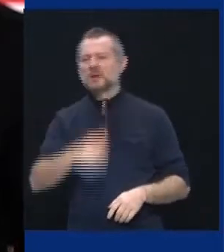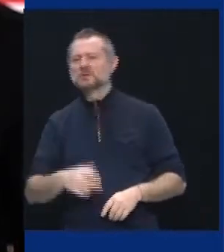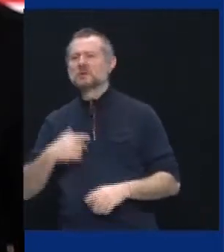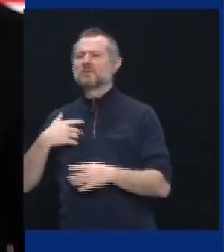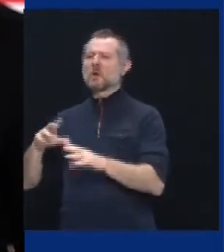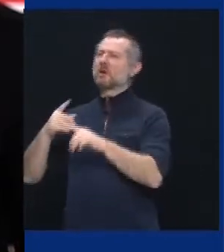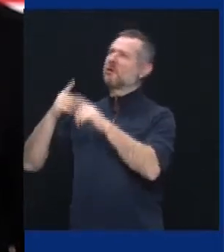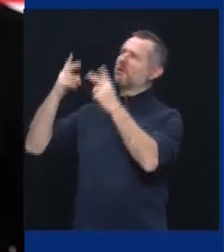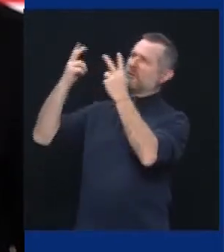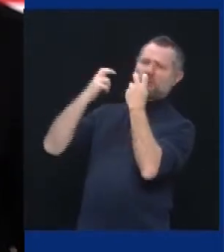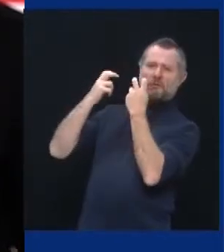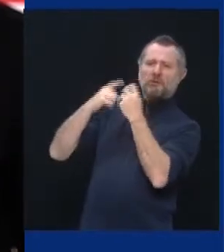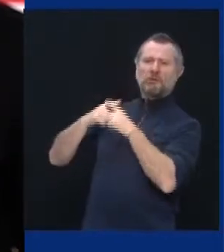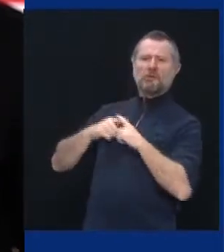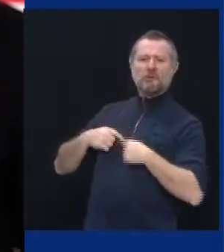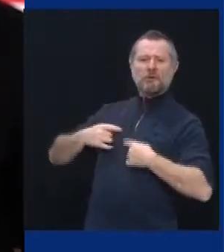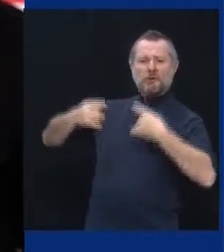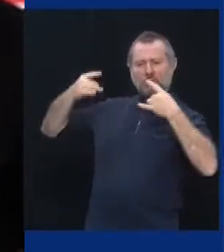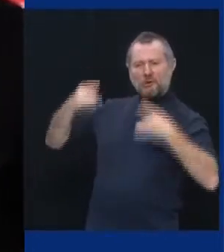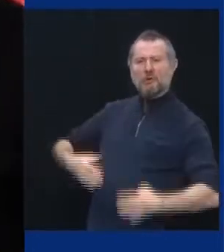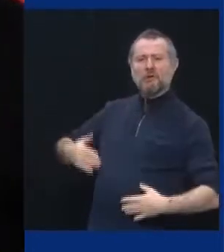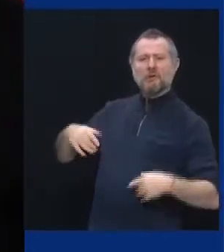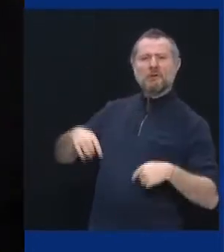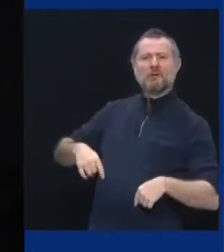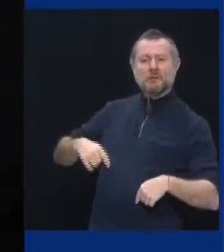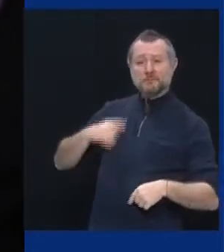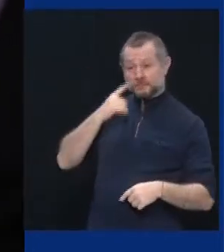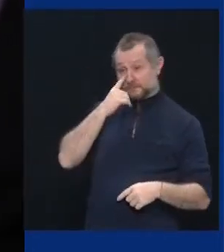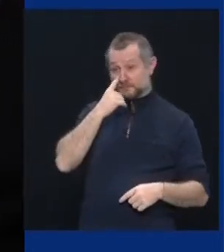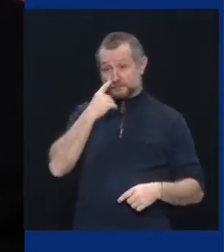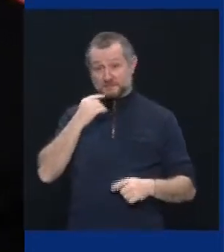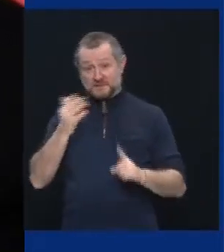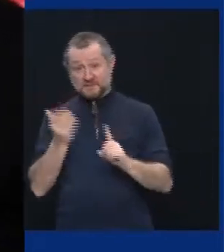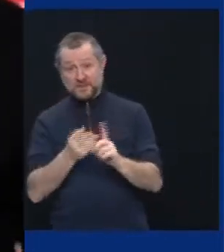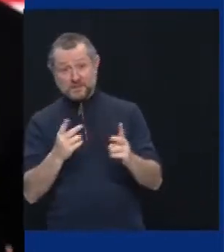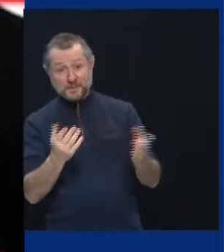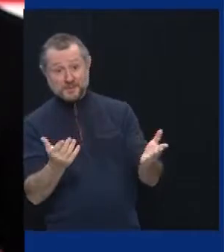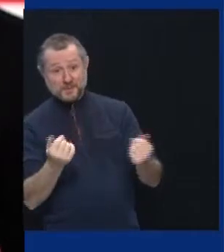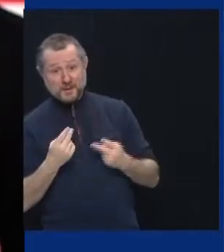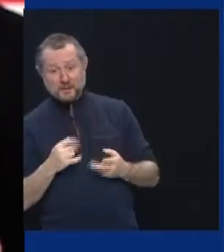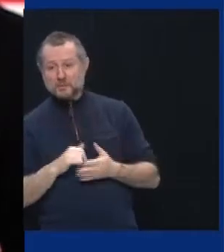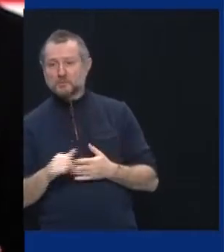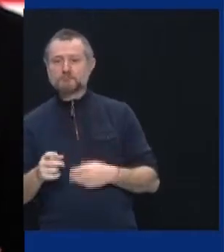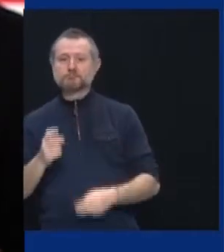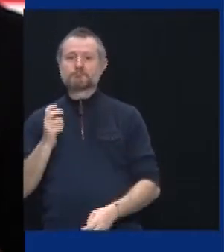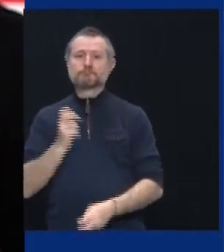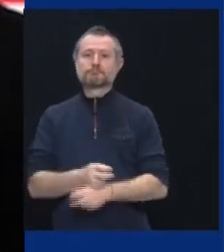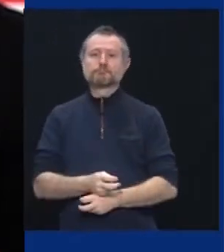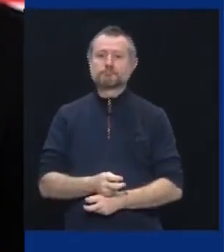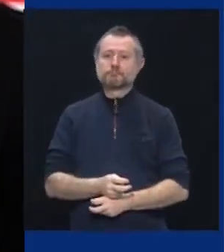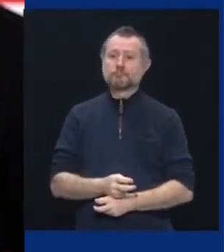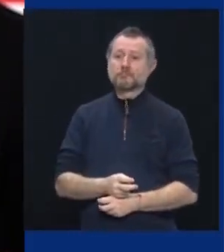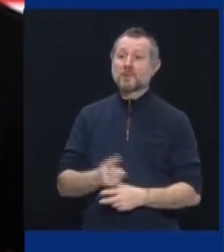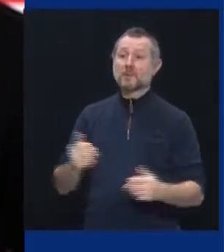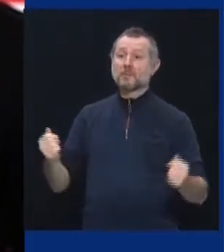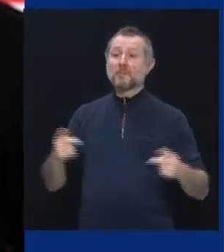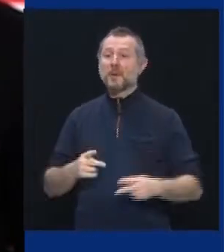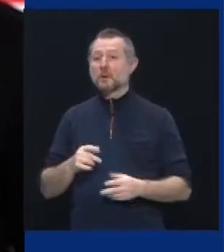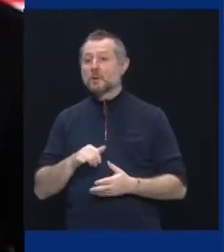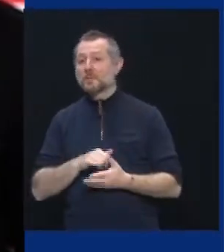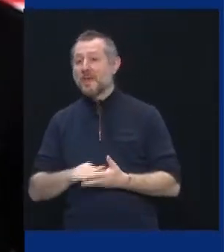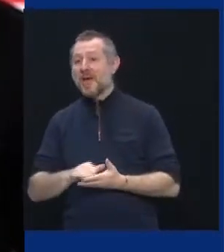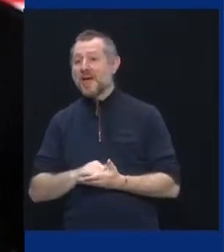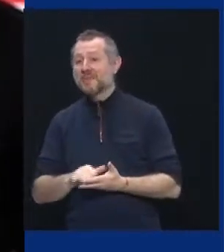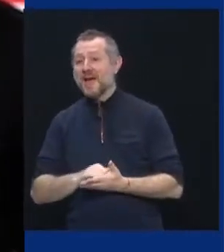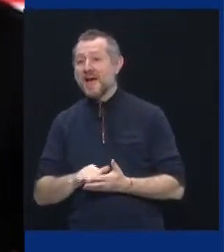We're a target. We're going to be forever a target. You couldn't get people to come back into the city. You couldn't get people to go back downtown.